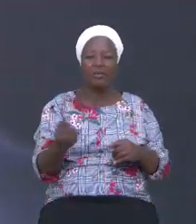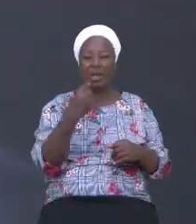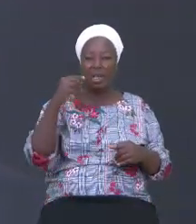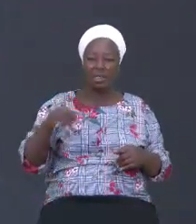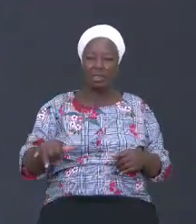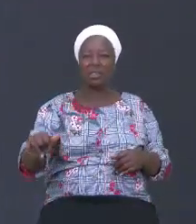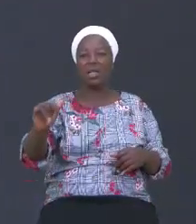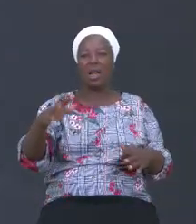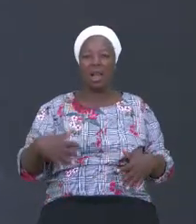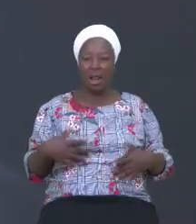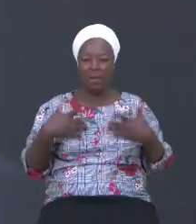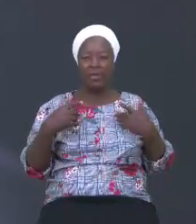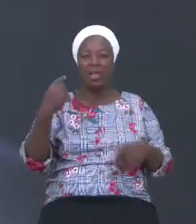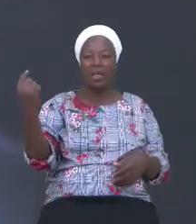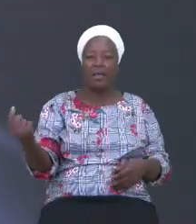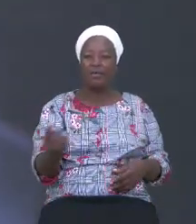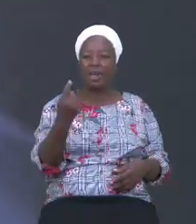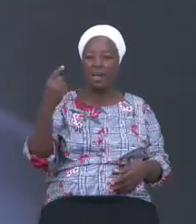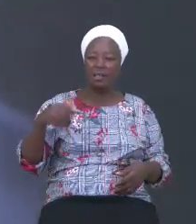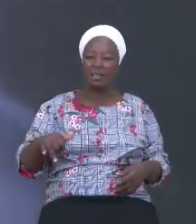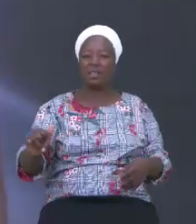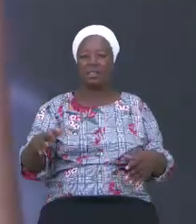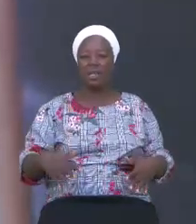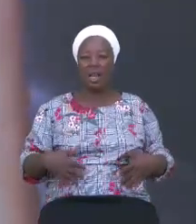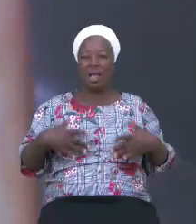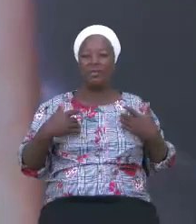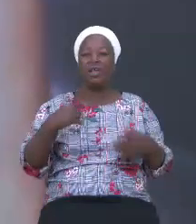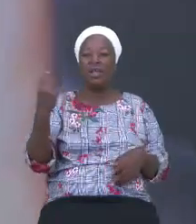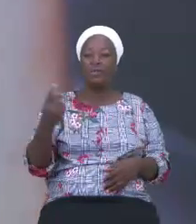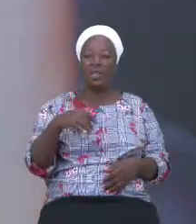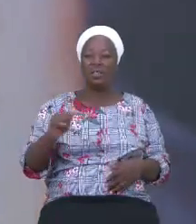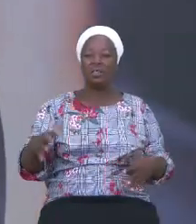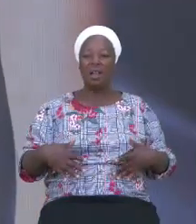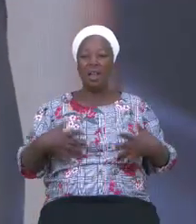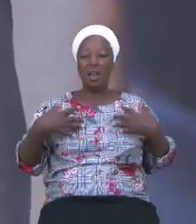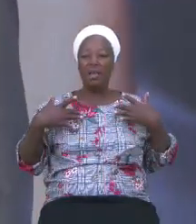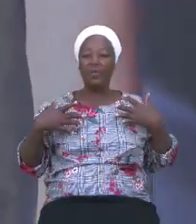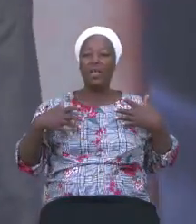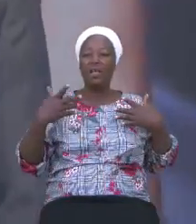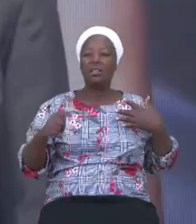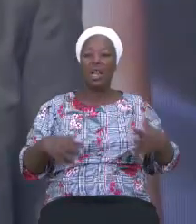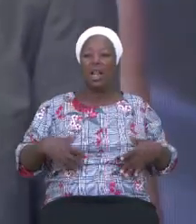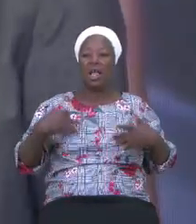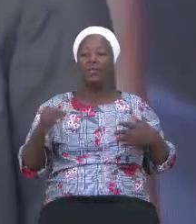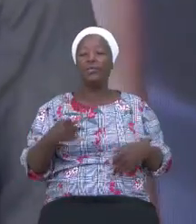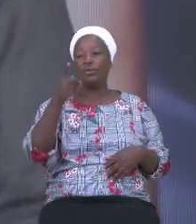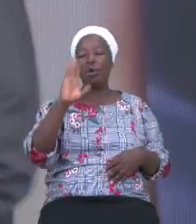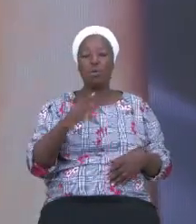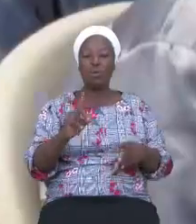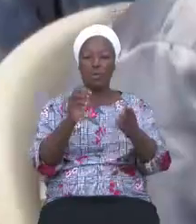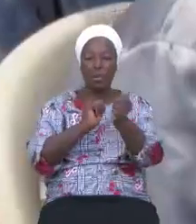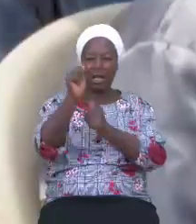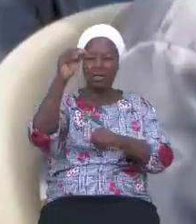everlasting life, everlasting life, everlasting life. The life of God will pass into